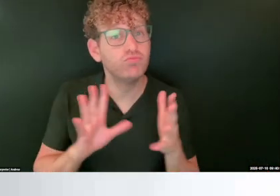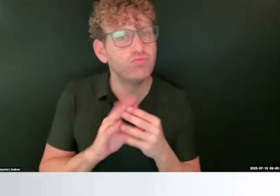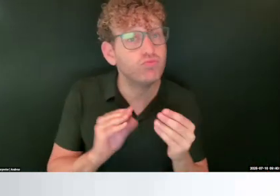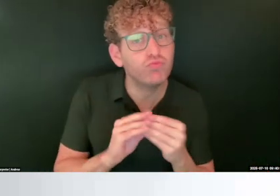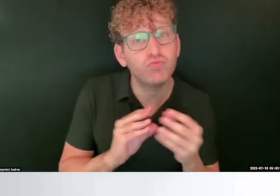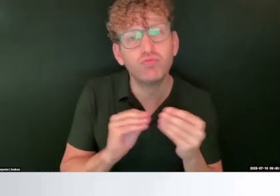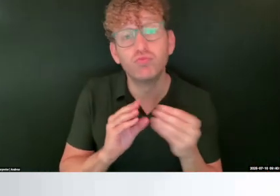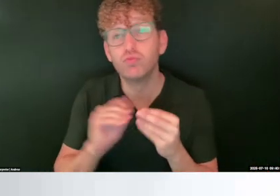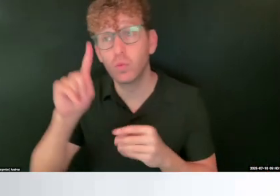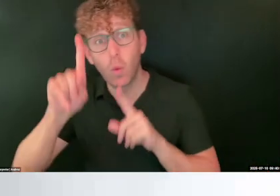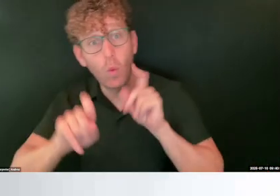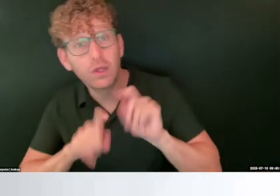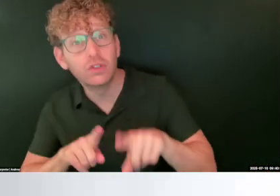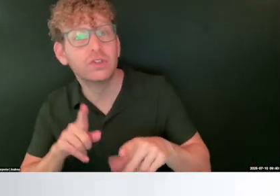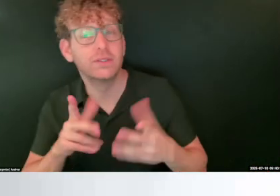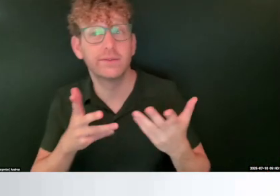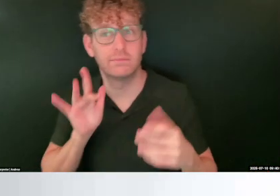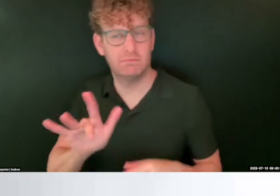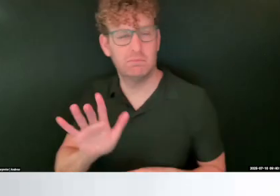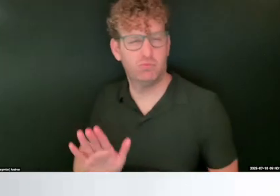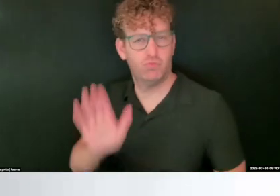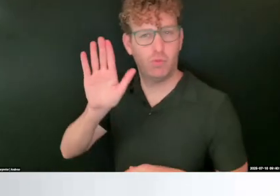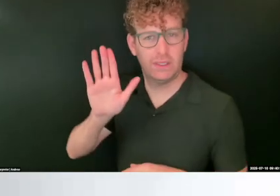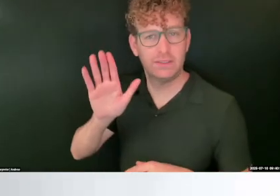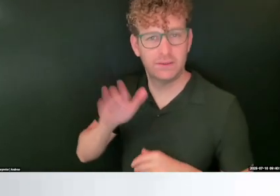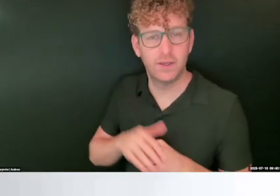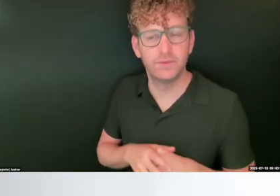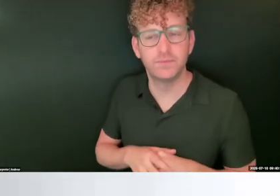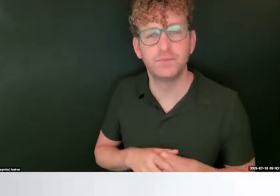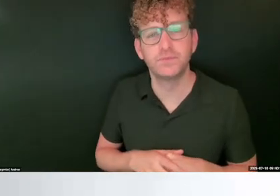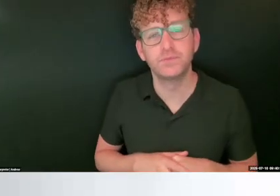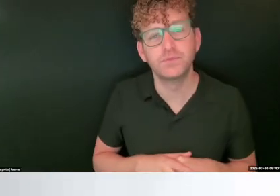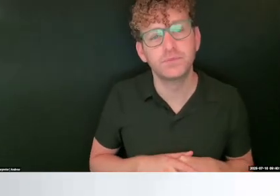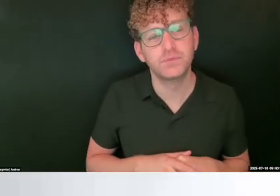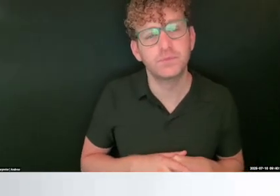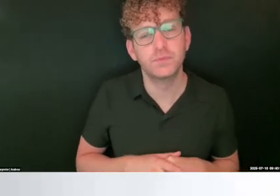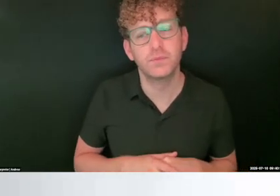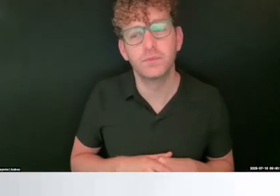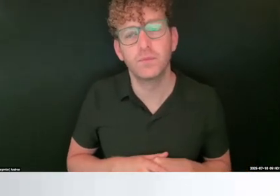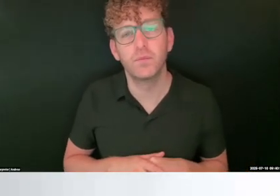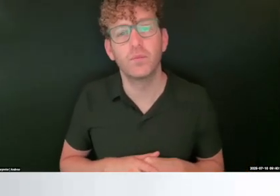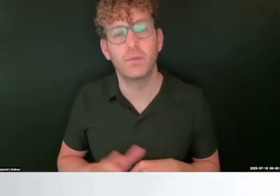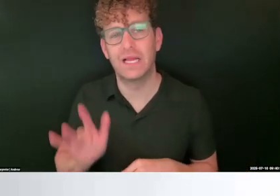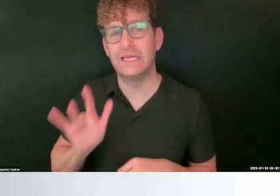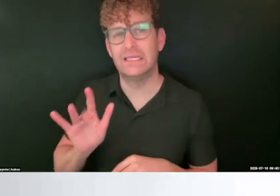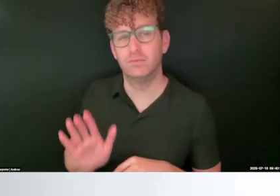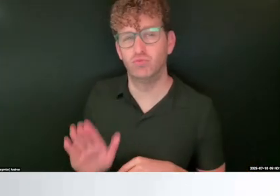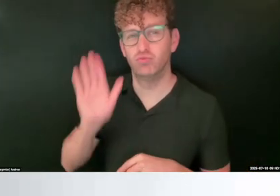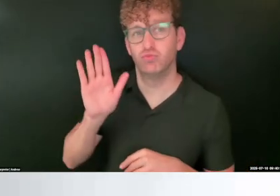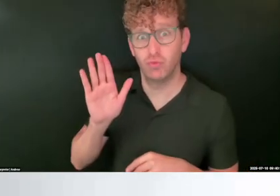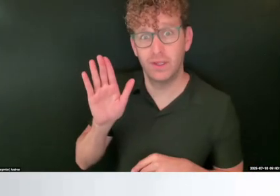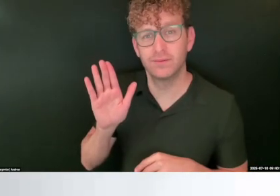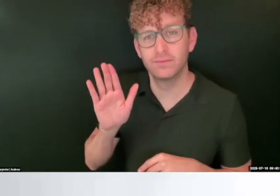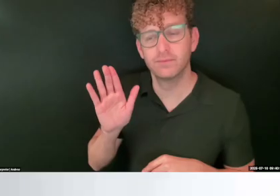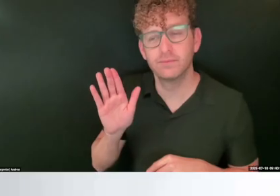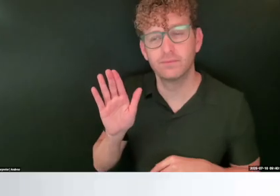If you would like to make a verbal comment or ask a question, please raise your hand. For those using Zoom online, please click